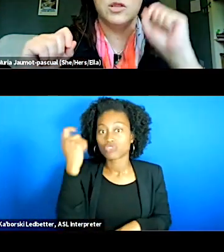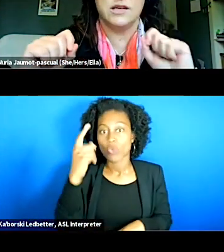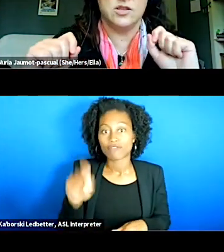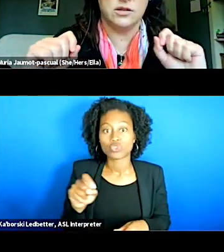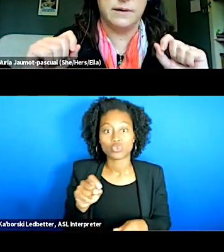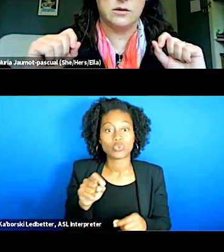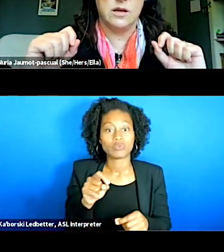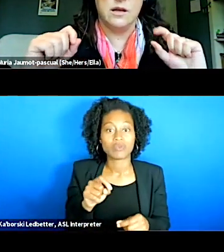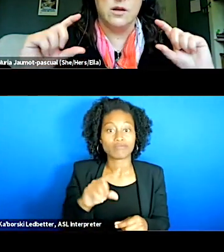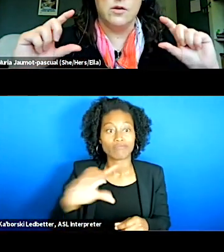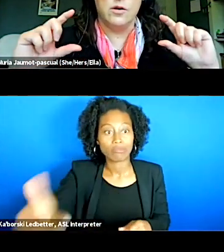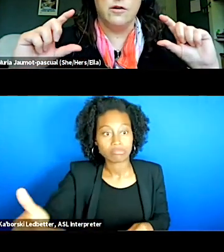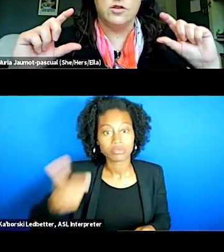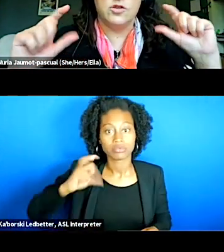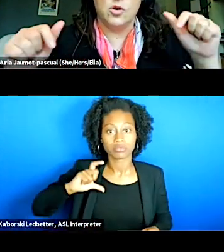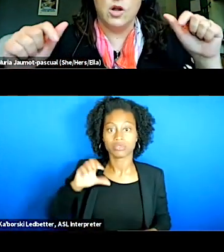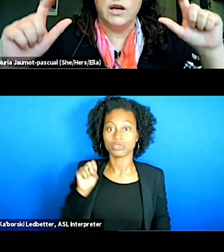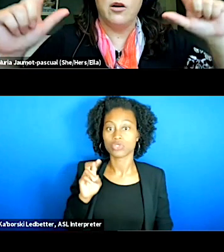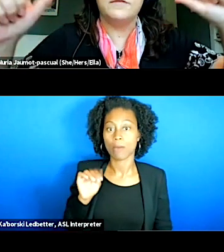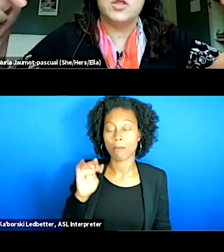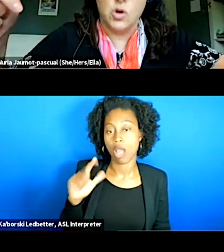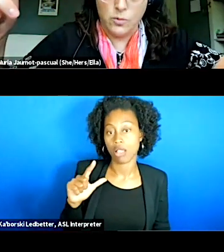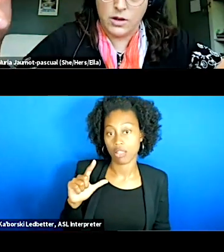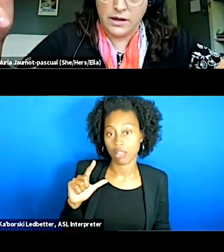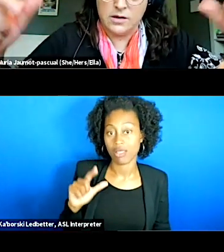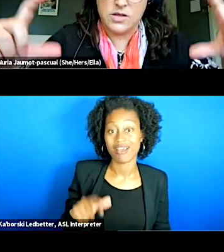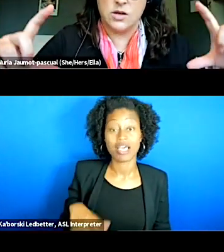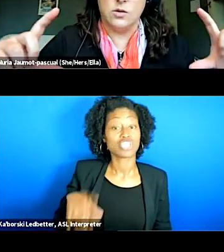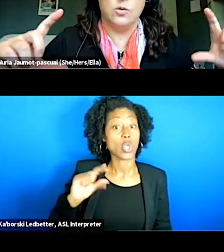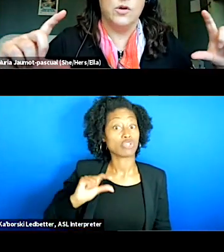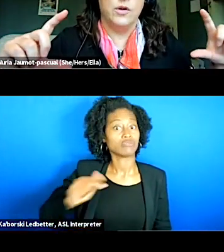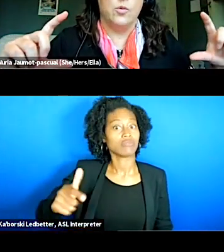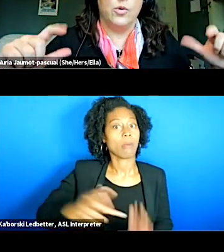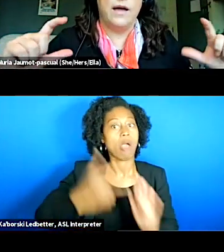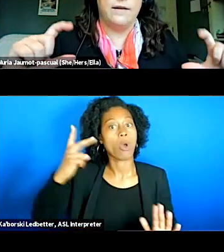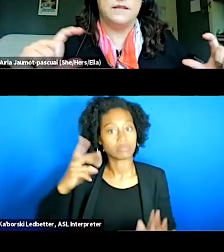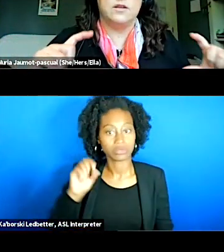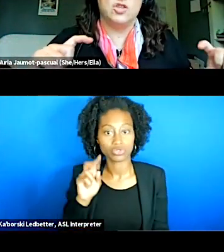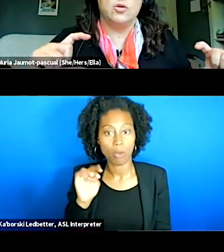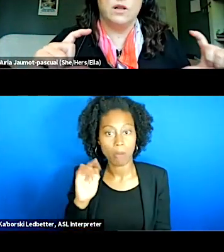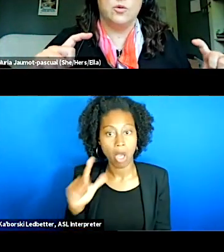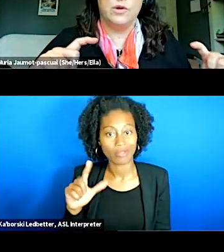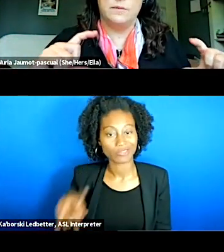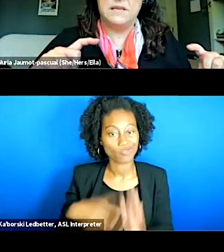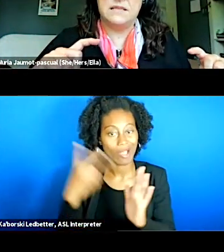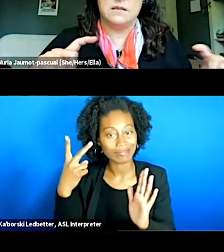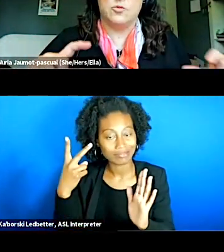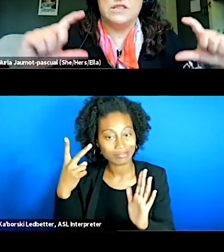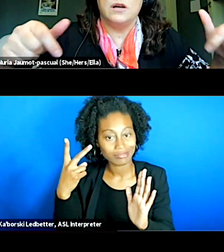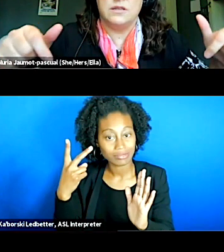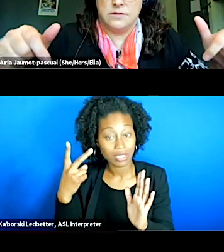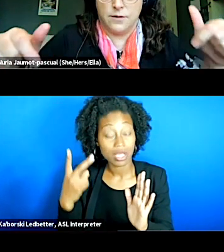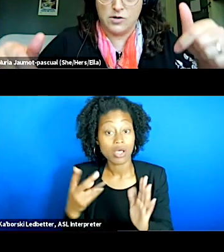she has talked about snowballing of snowballing. So we have done snowballing with the pieces